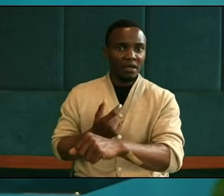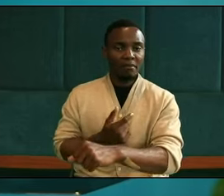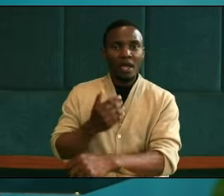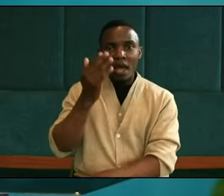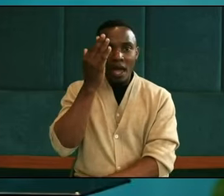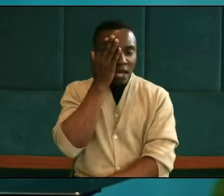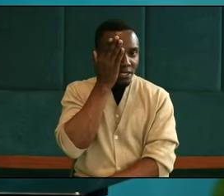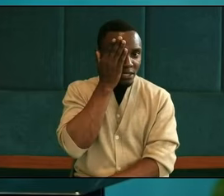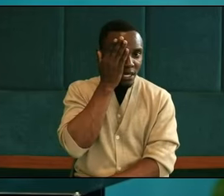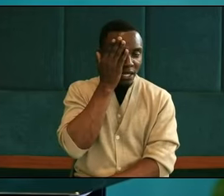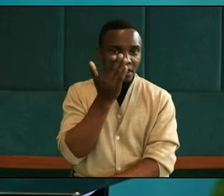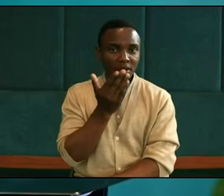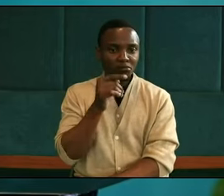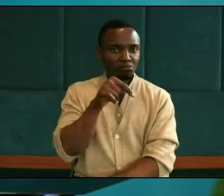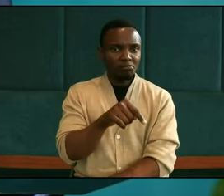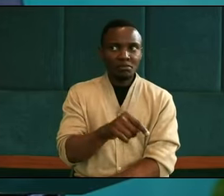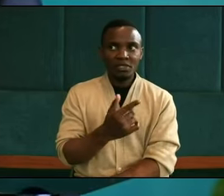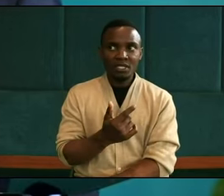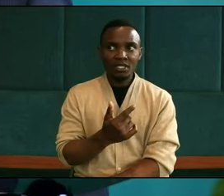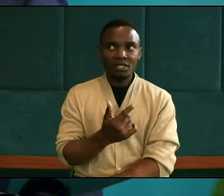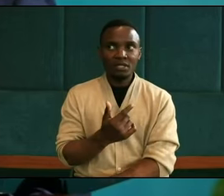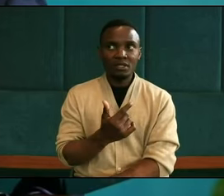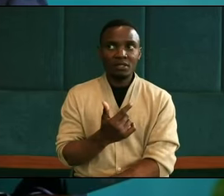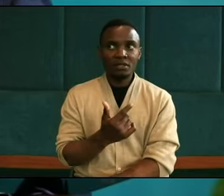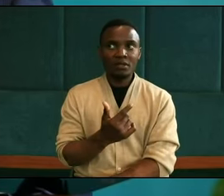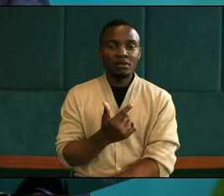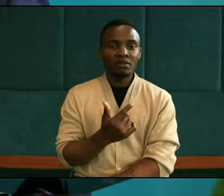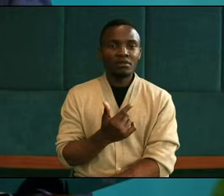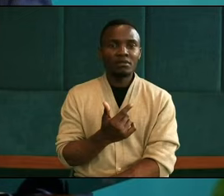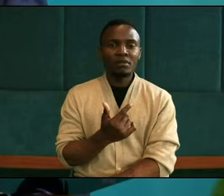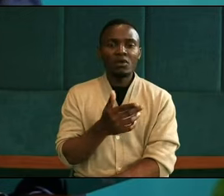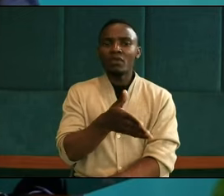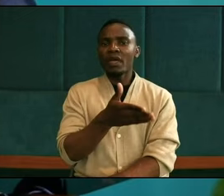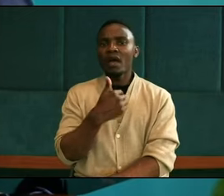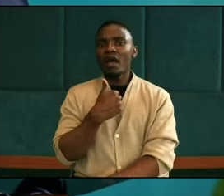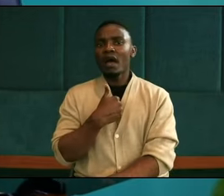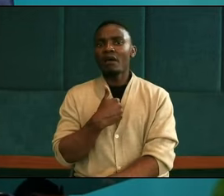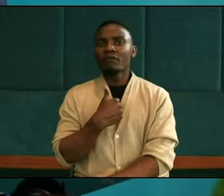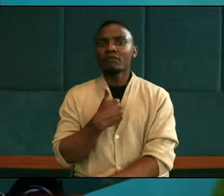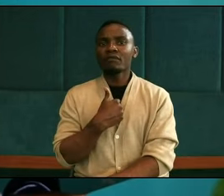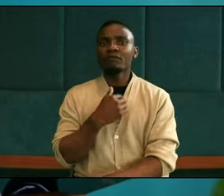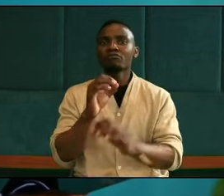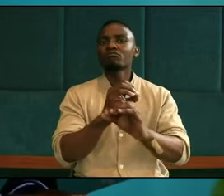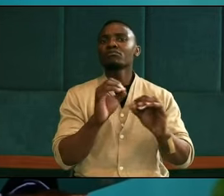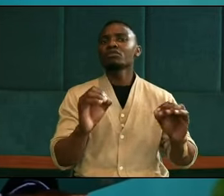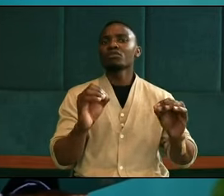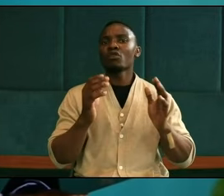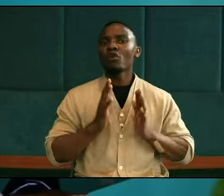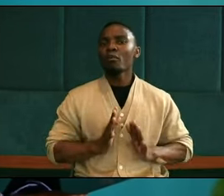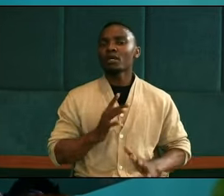Israel was disarmed. The Bible says there was not a single goldsmith in